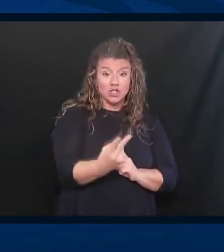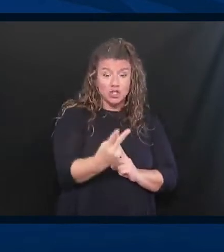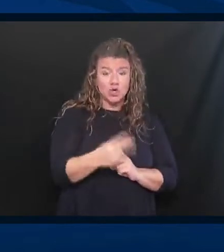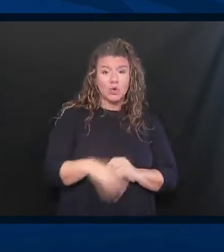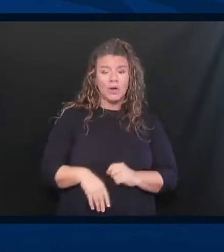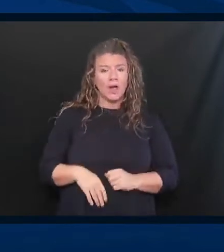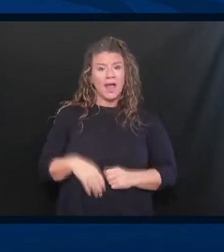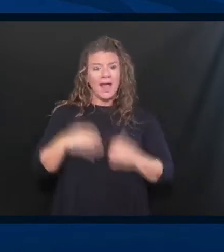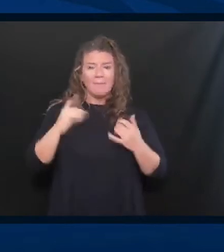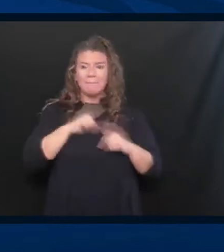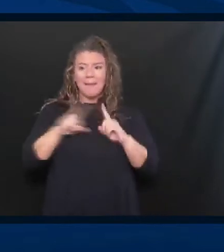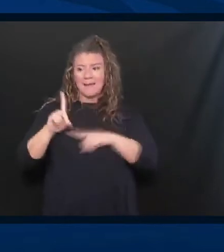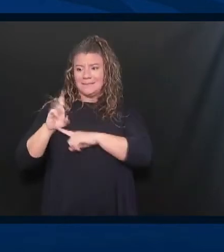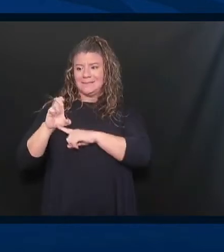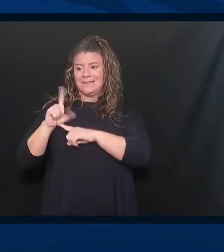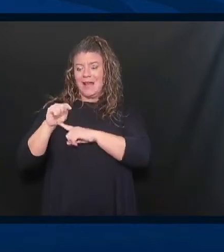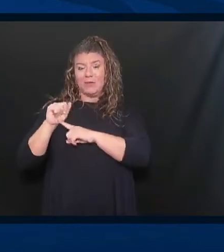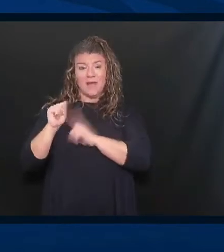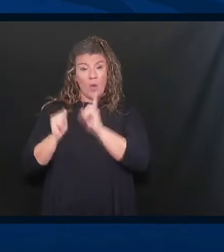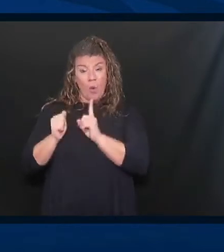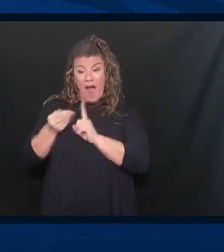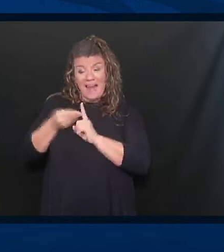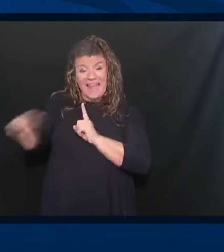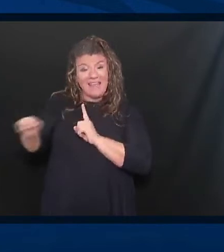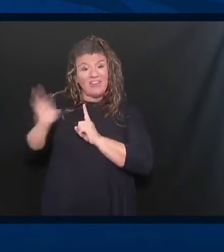as nine people. Do we